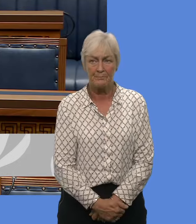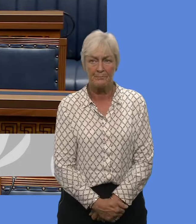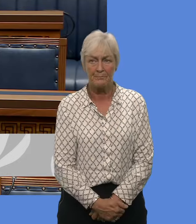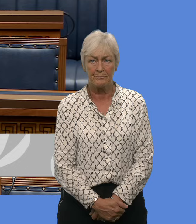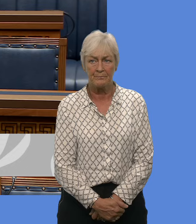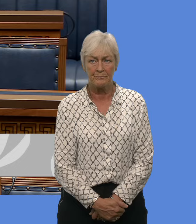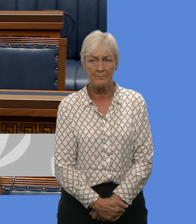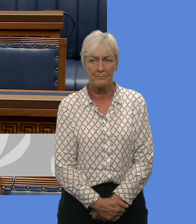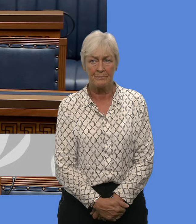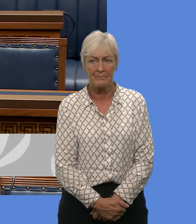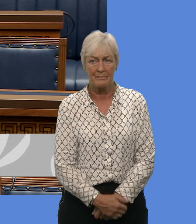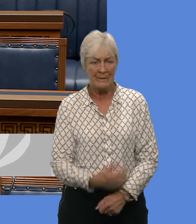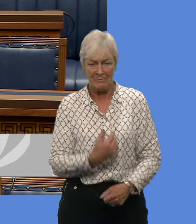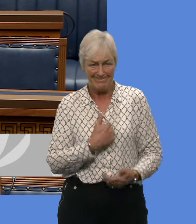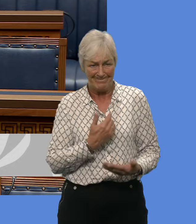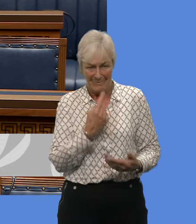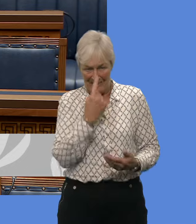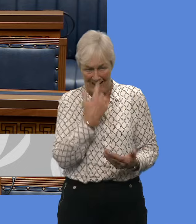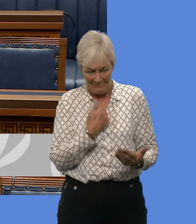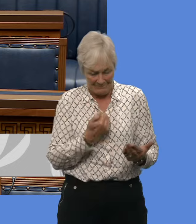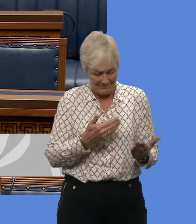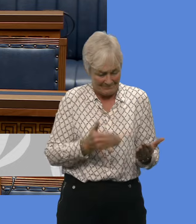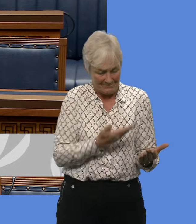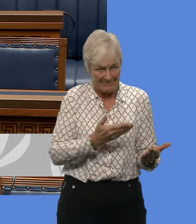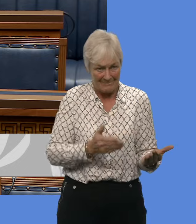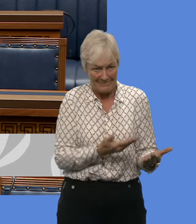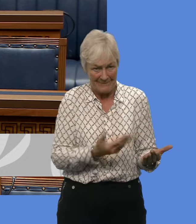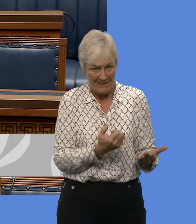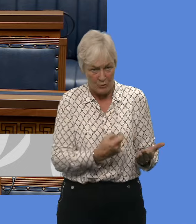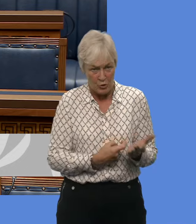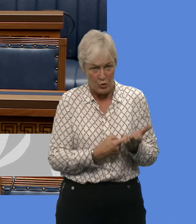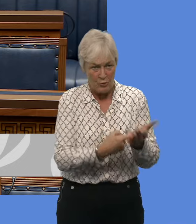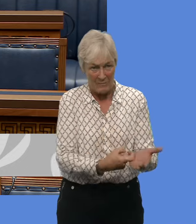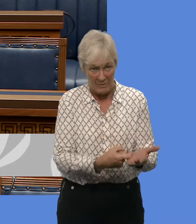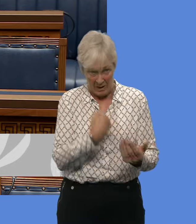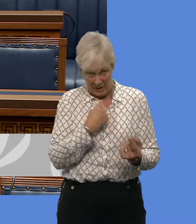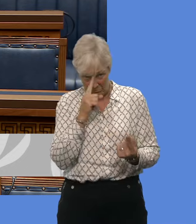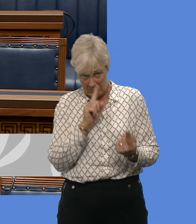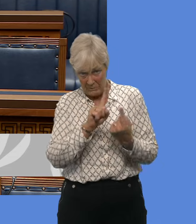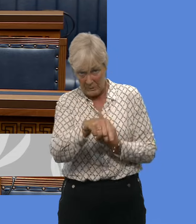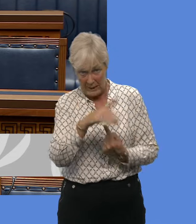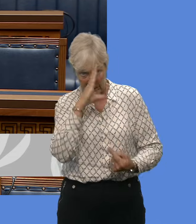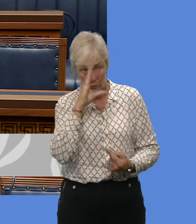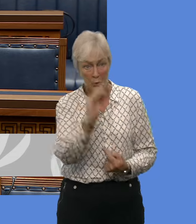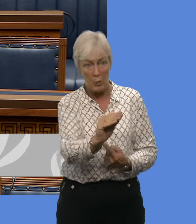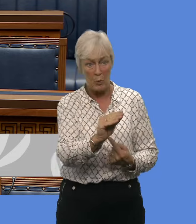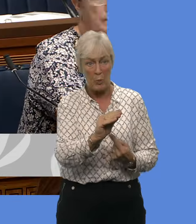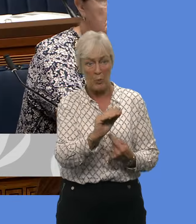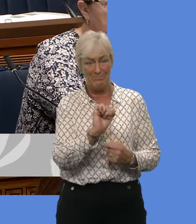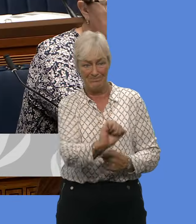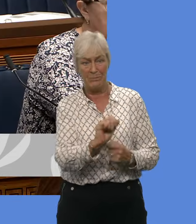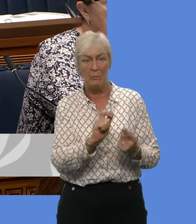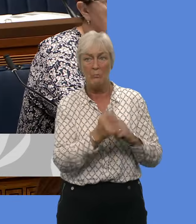Chair. I don't think I have a relevant answer to that. If I could, I'll come back to you in writing on that particular point. Patsy